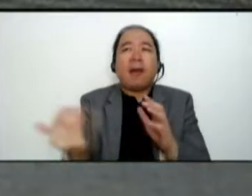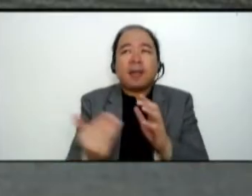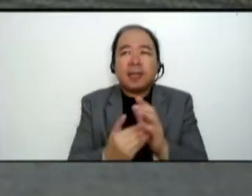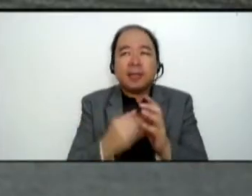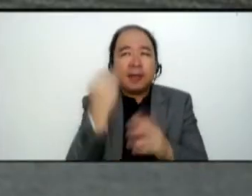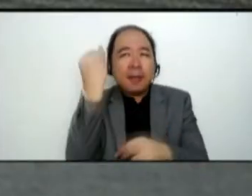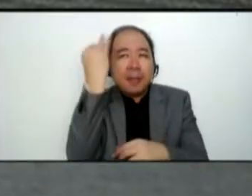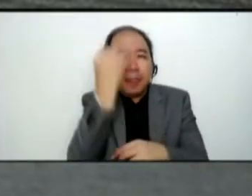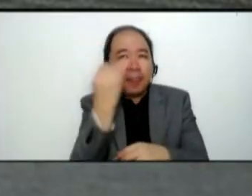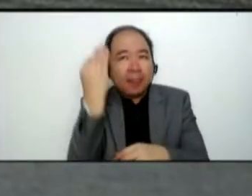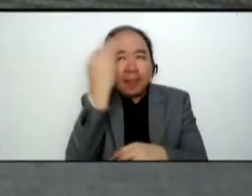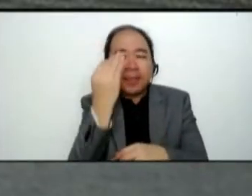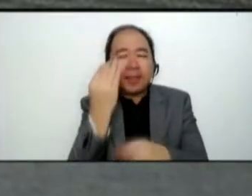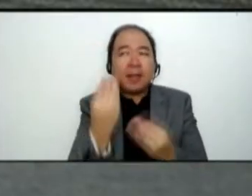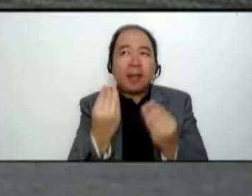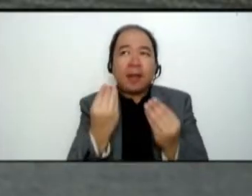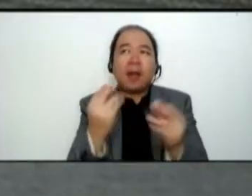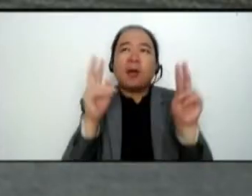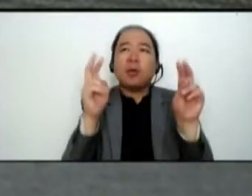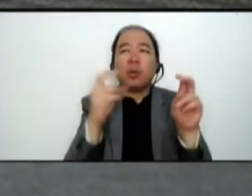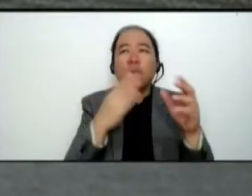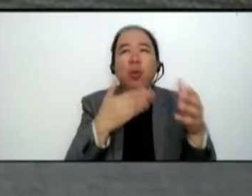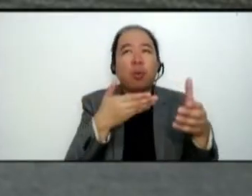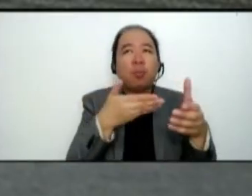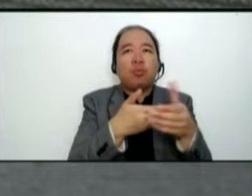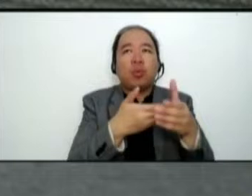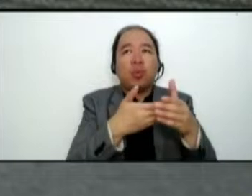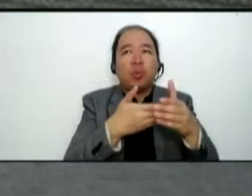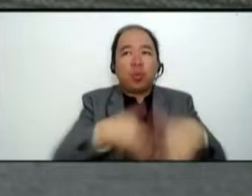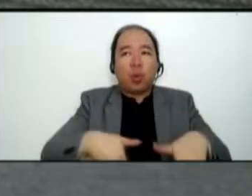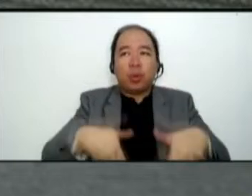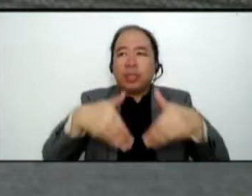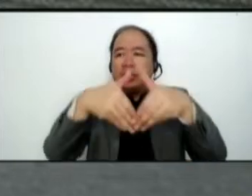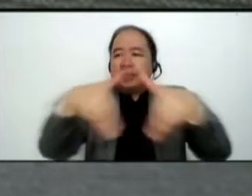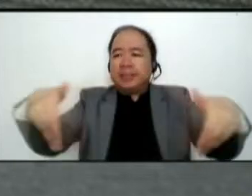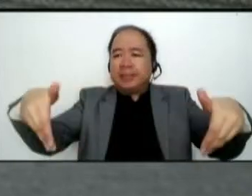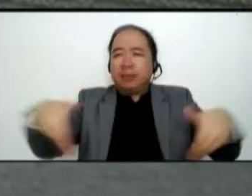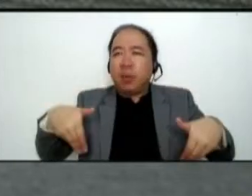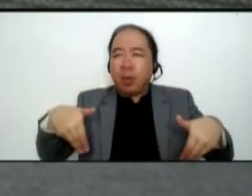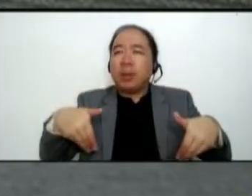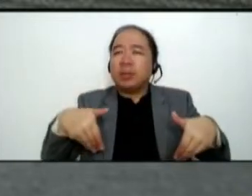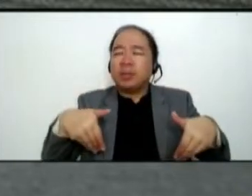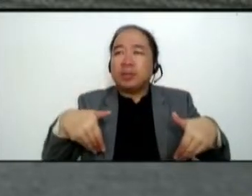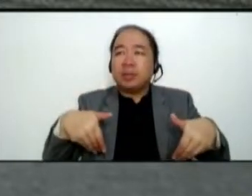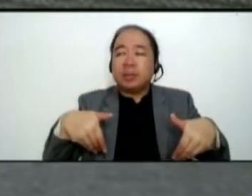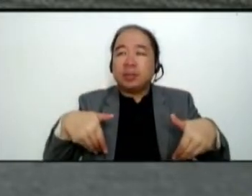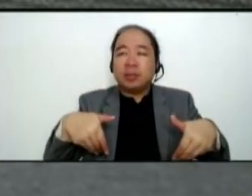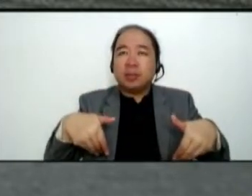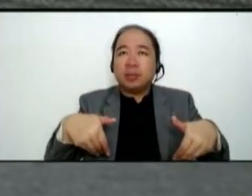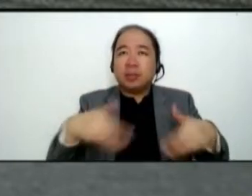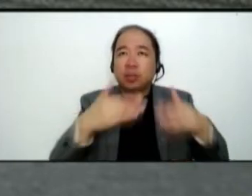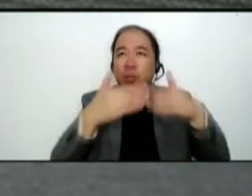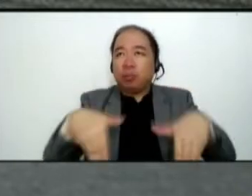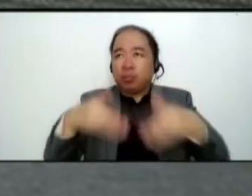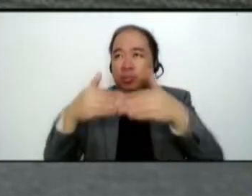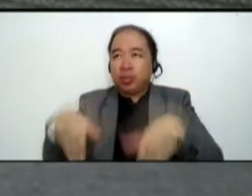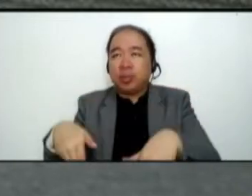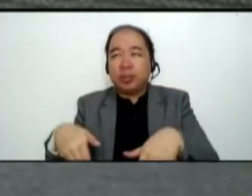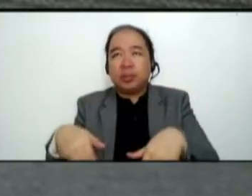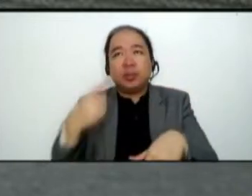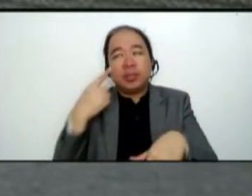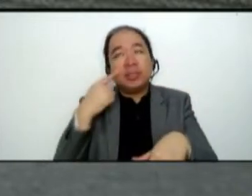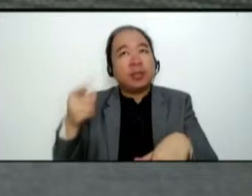or broke the walls between all these infrastructures, especially the government subsidized services